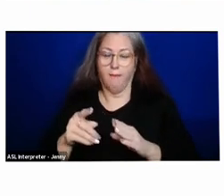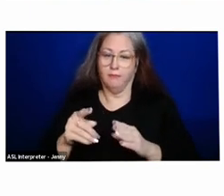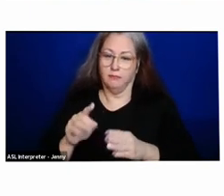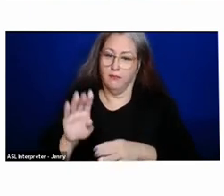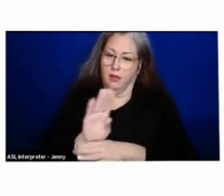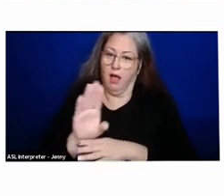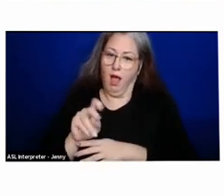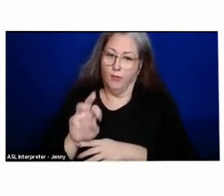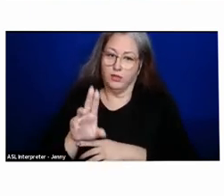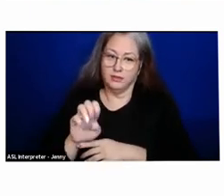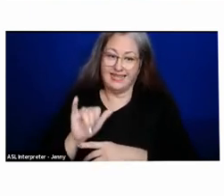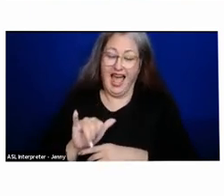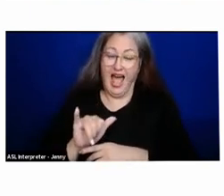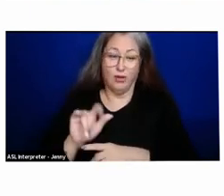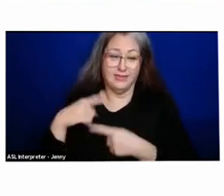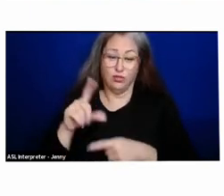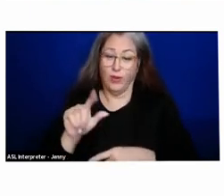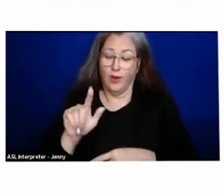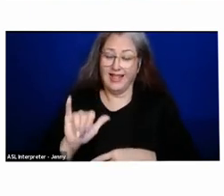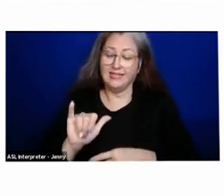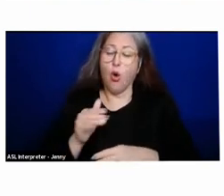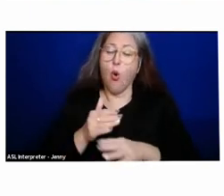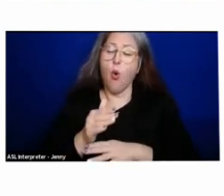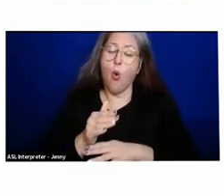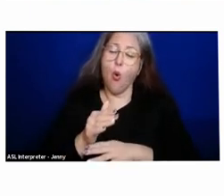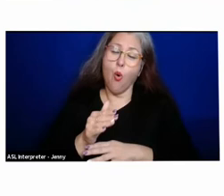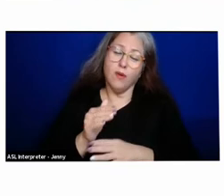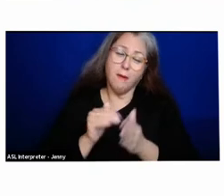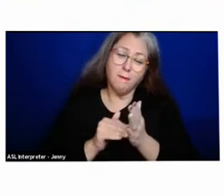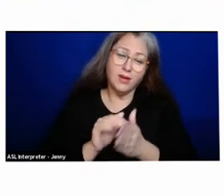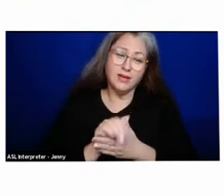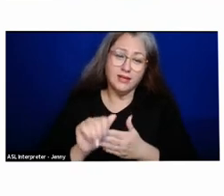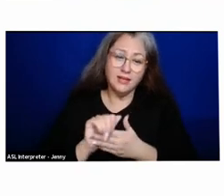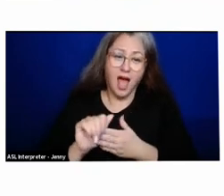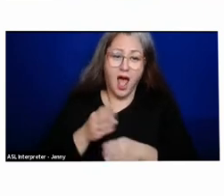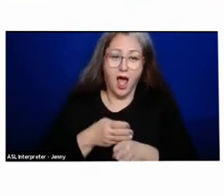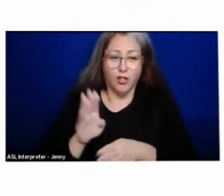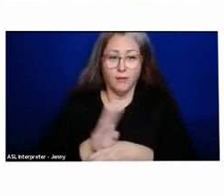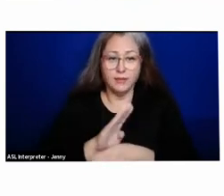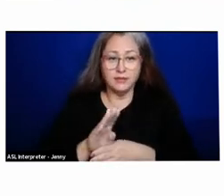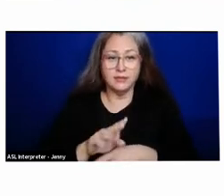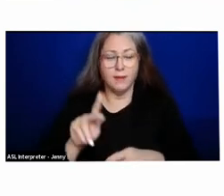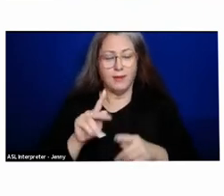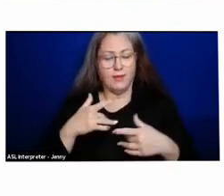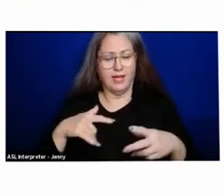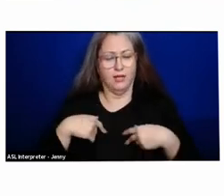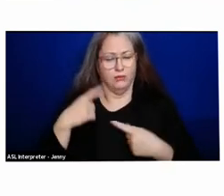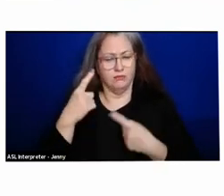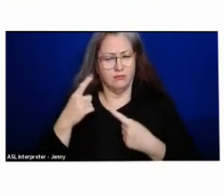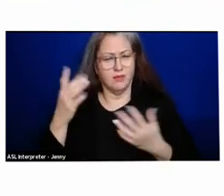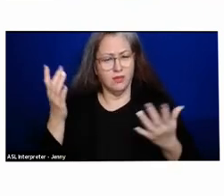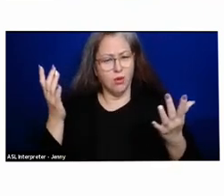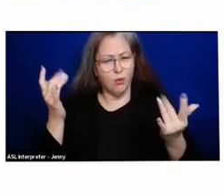is now a multi-billion dollar industry, and one has to ask themselves, why? And why is the Global North